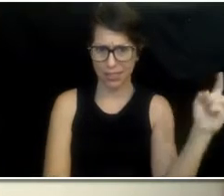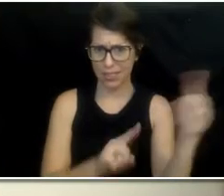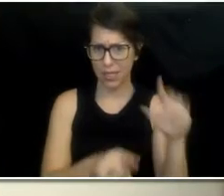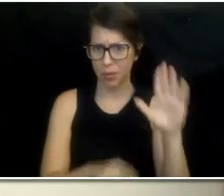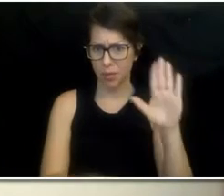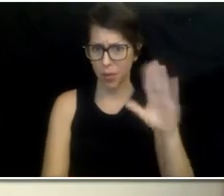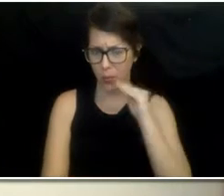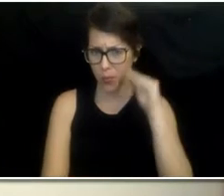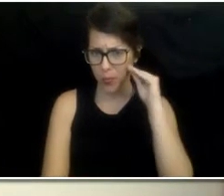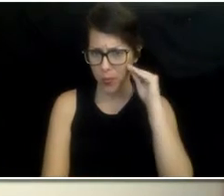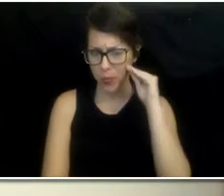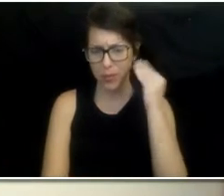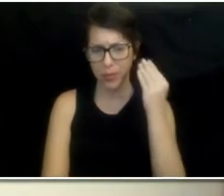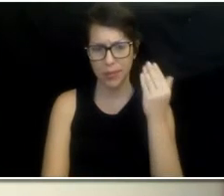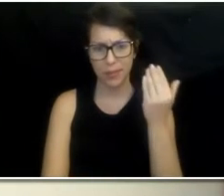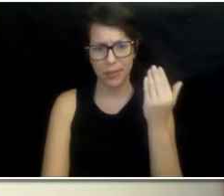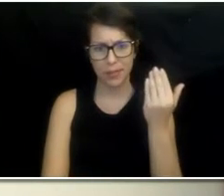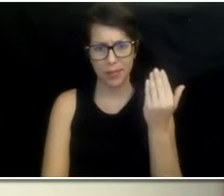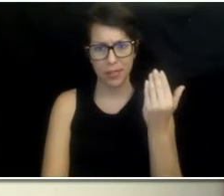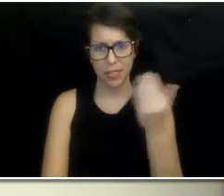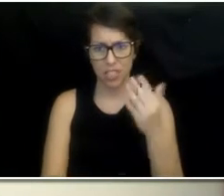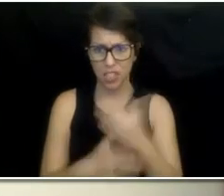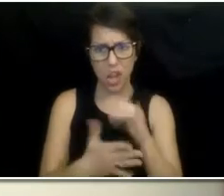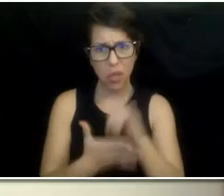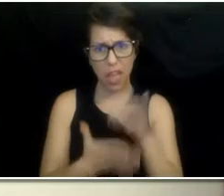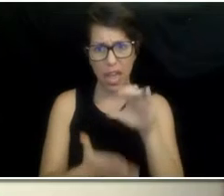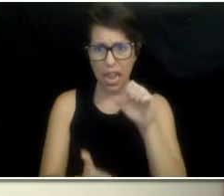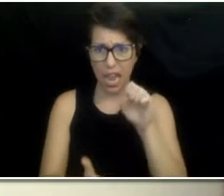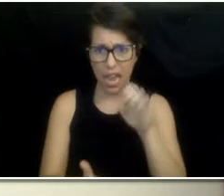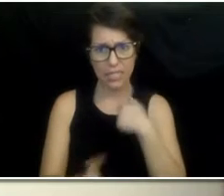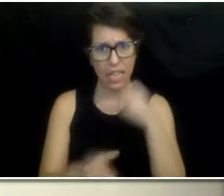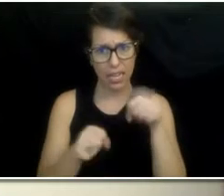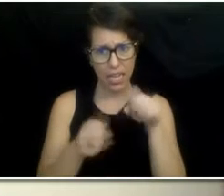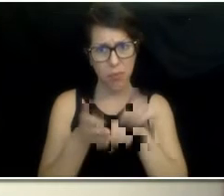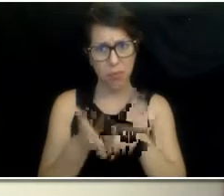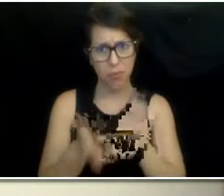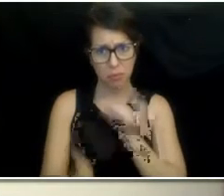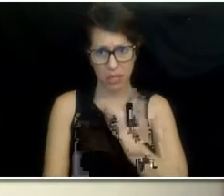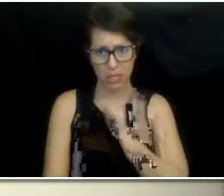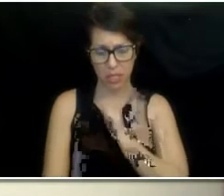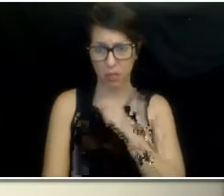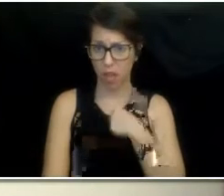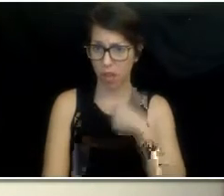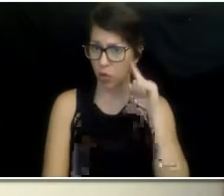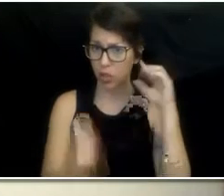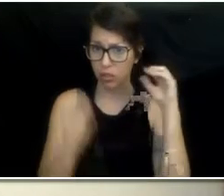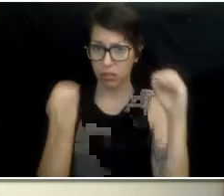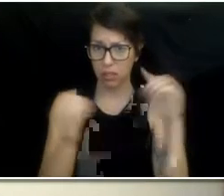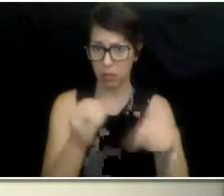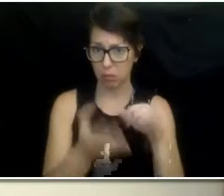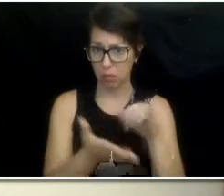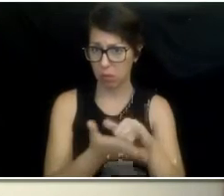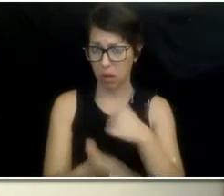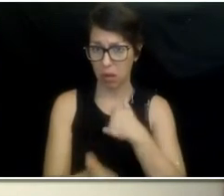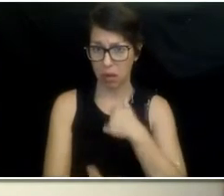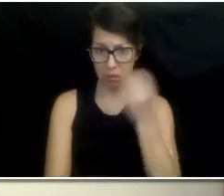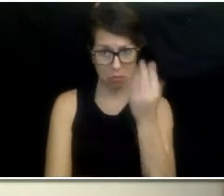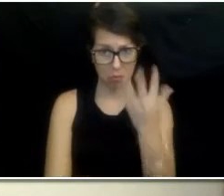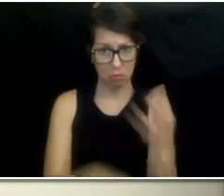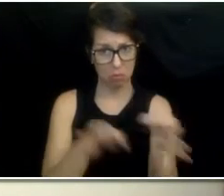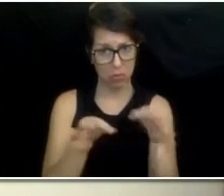times about uh immigrant issues is we don't share information uh particularly complainant witness